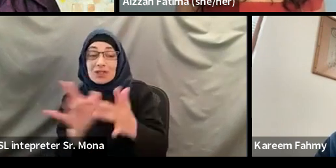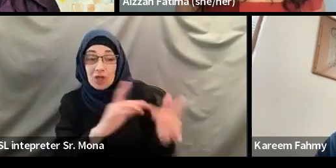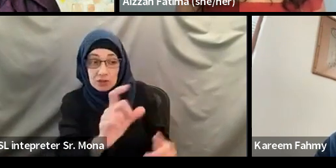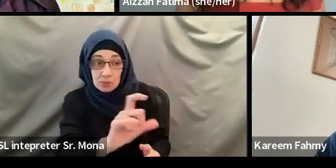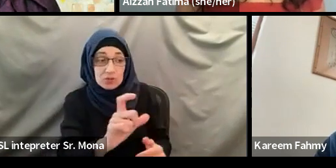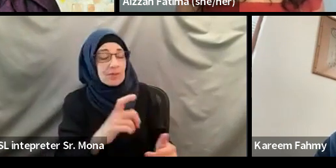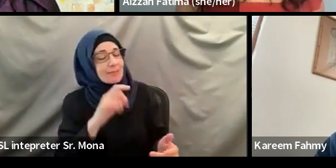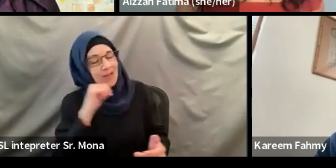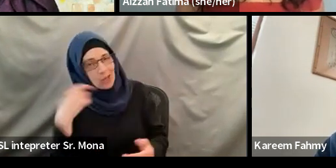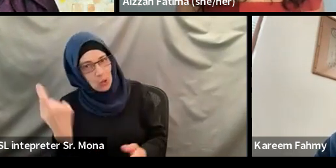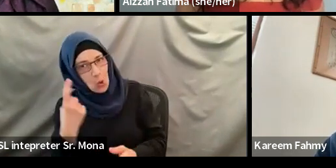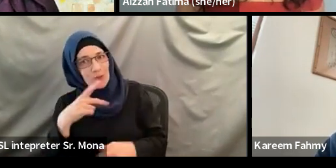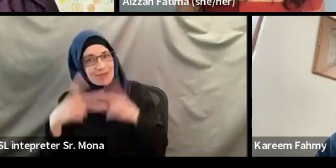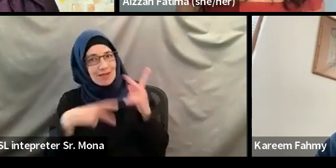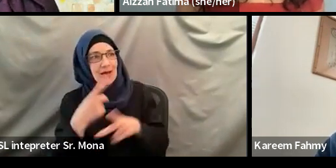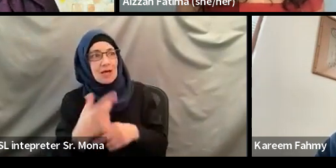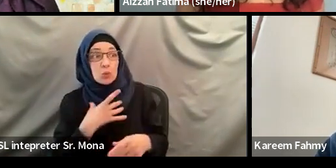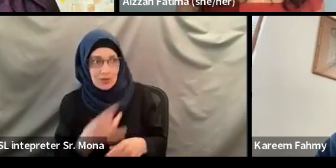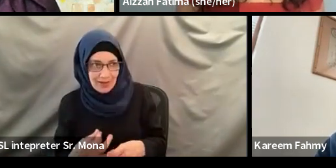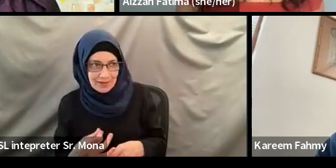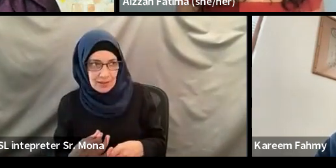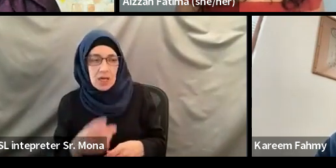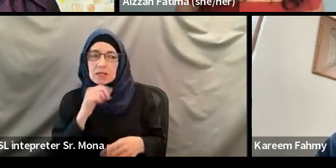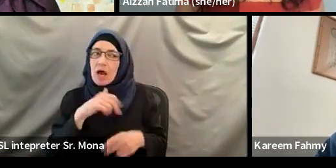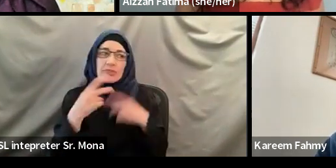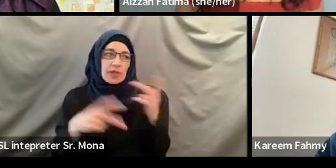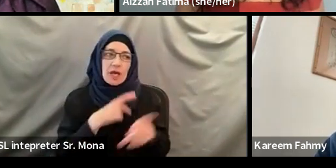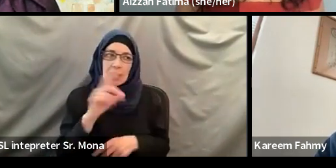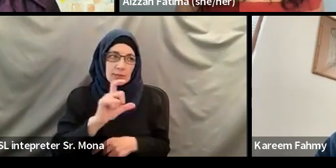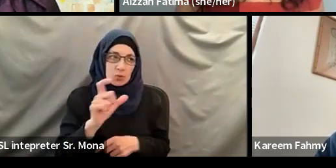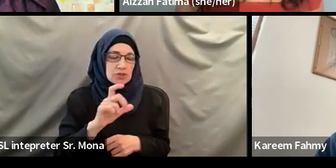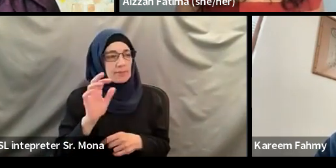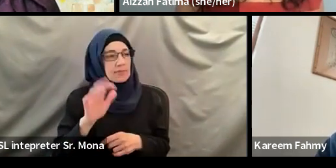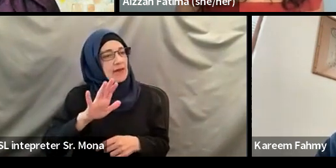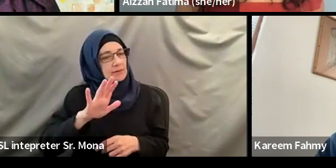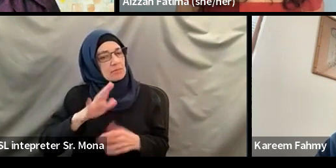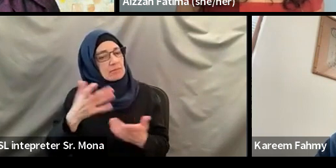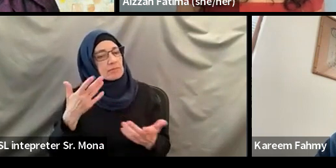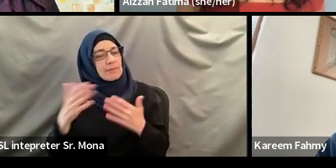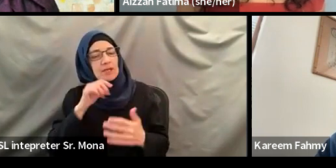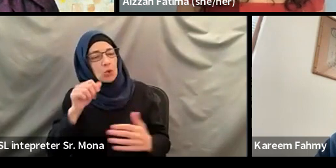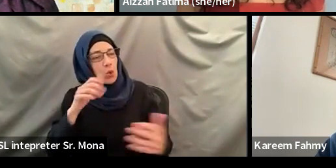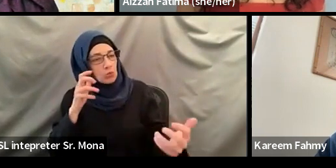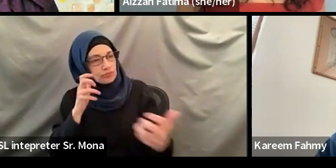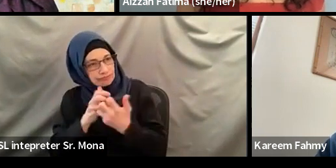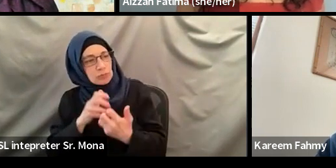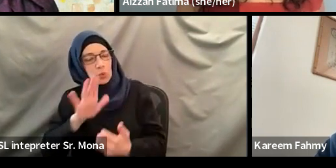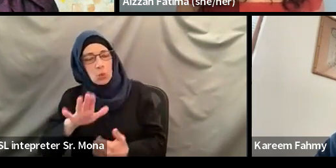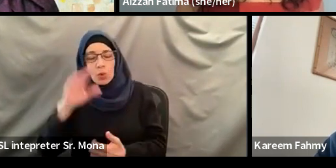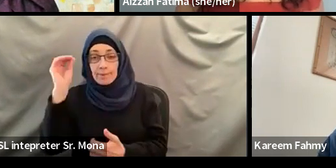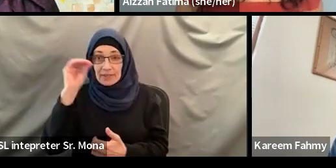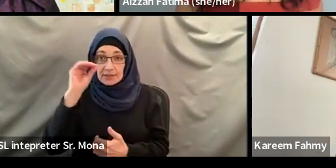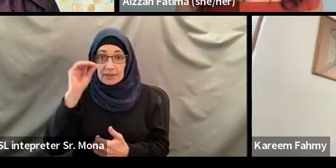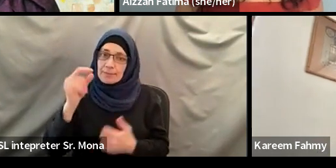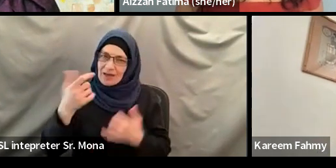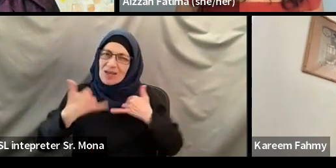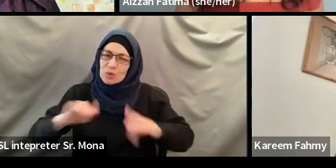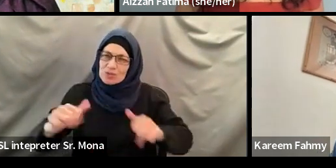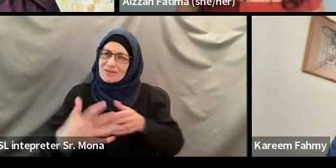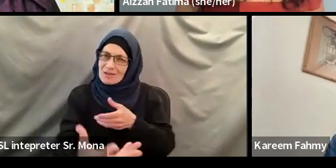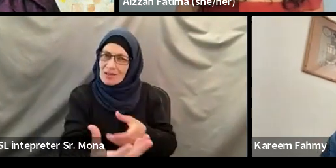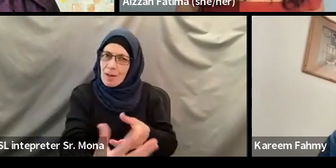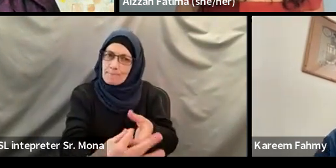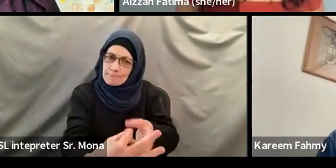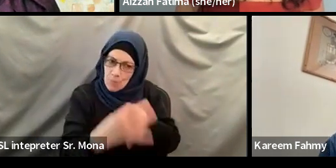right? Not the kind of Muslims whose opinions chime in with yours, right? But they're still part of the community, they're part of